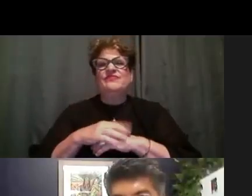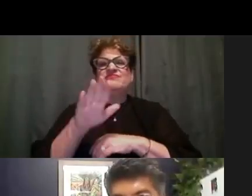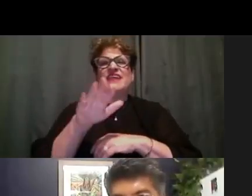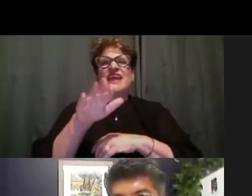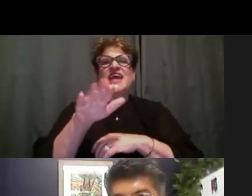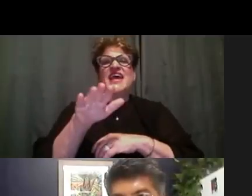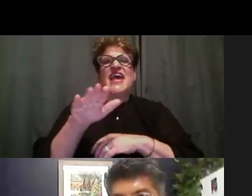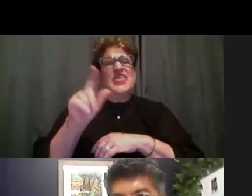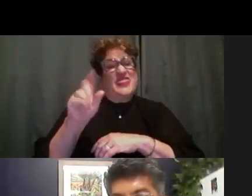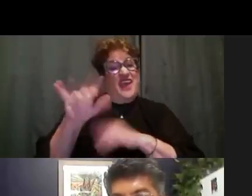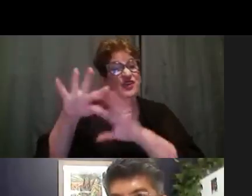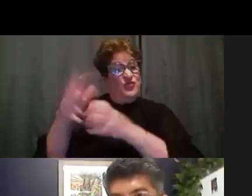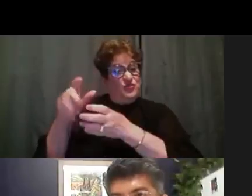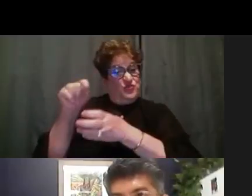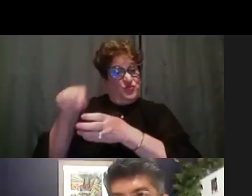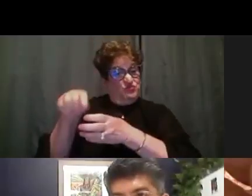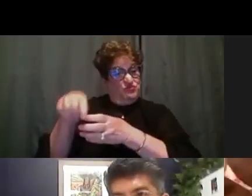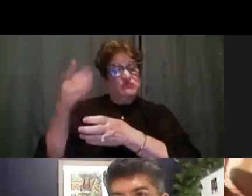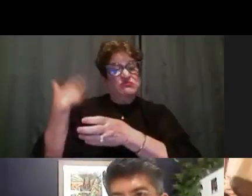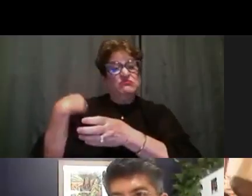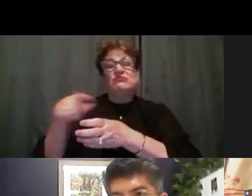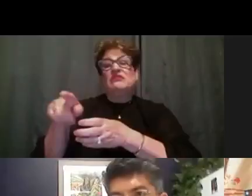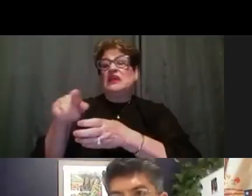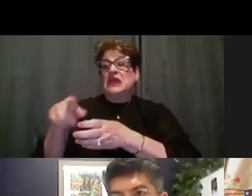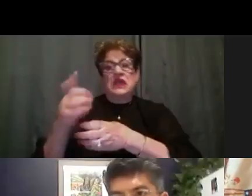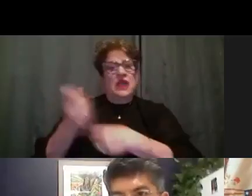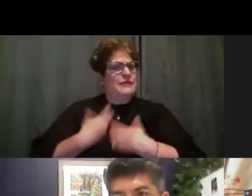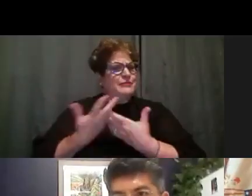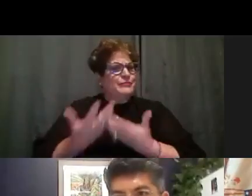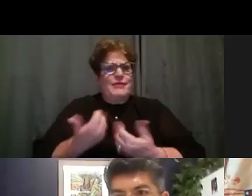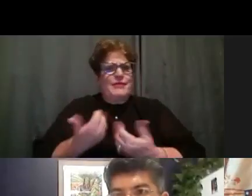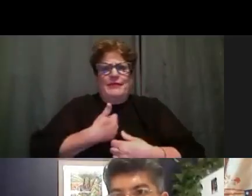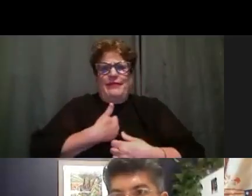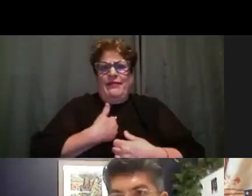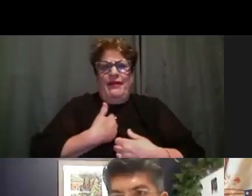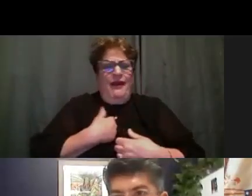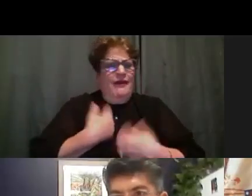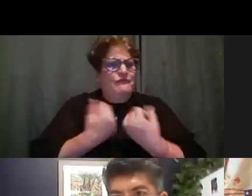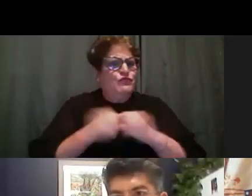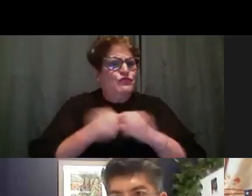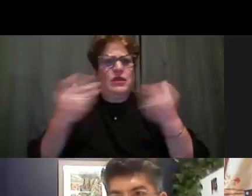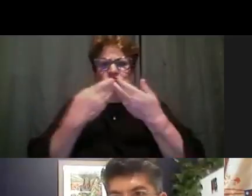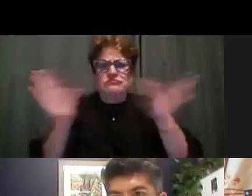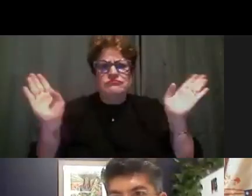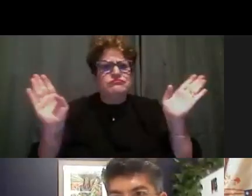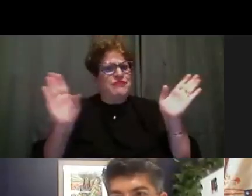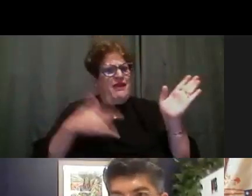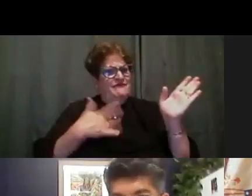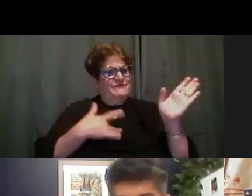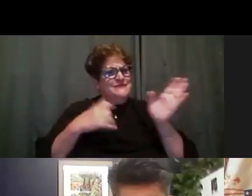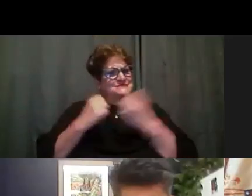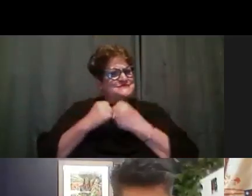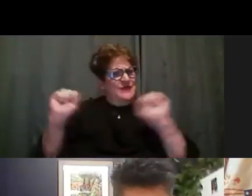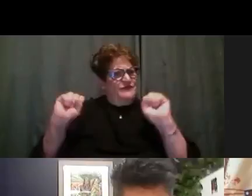And this group helped me like express myself freely, and it allowed me to have this like safe space